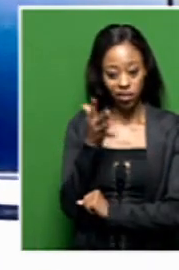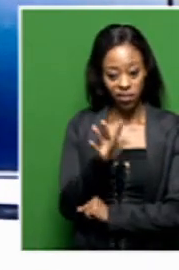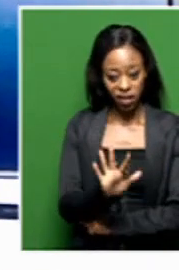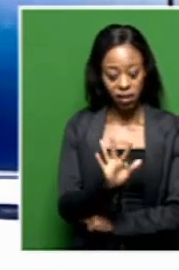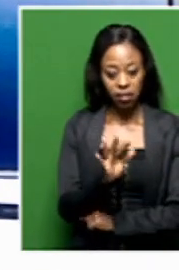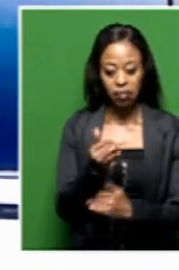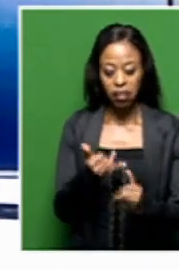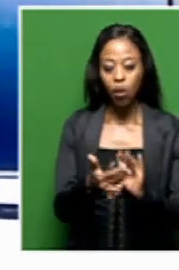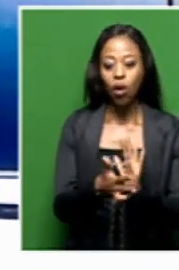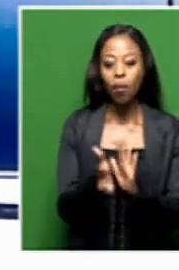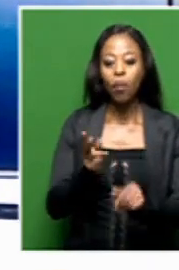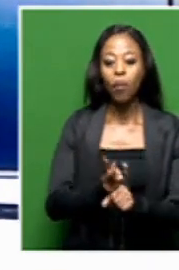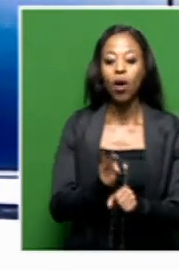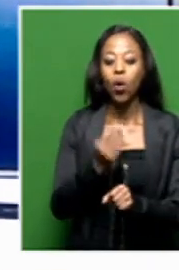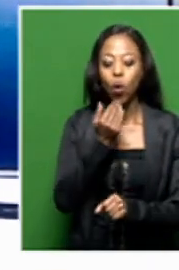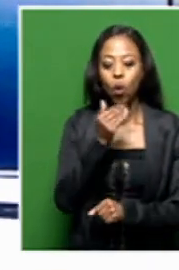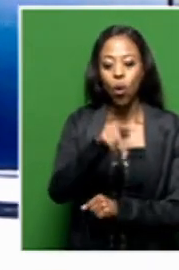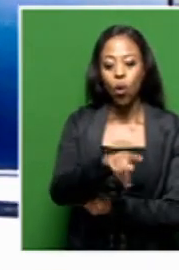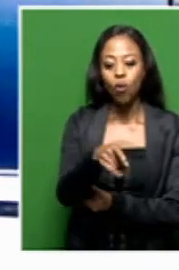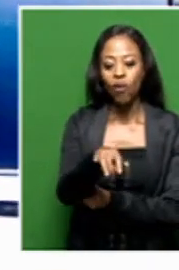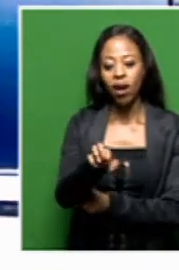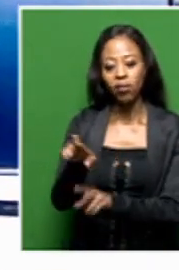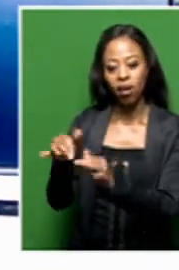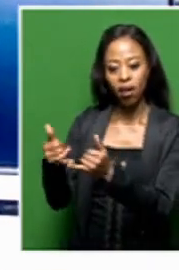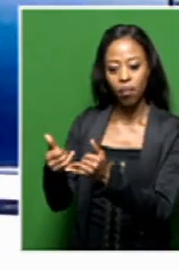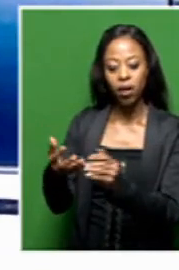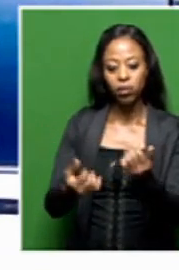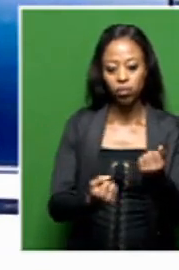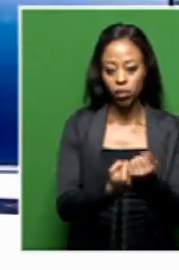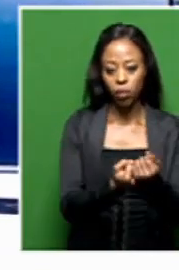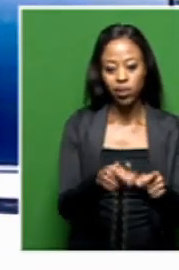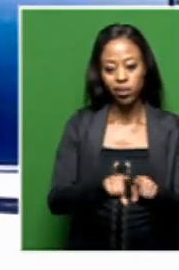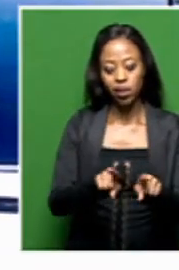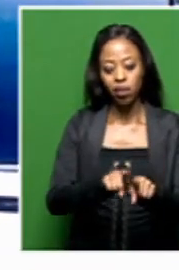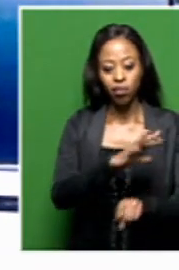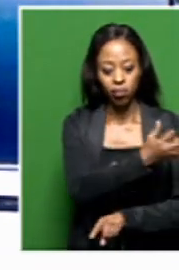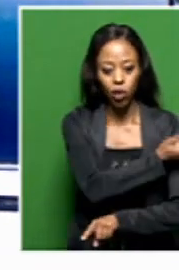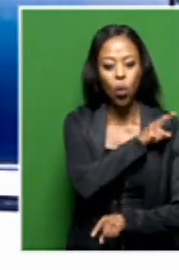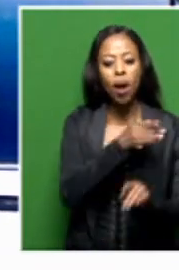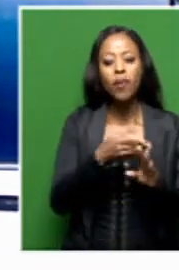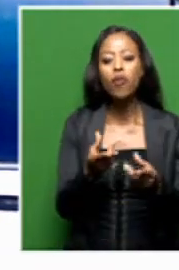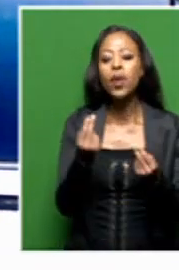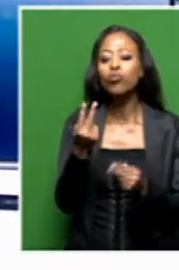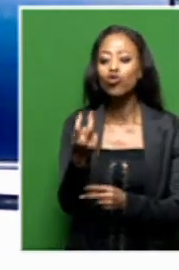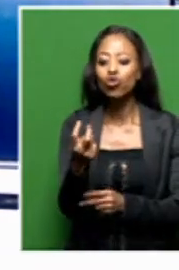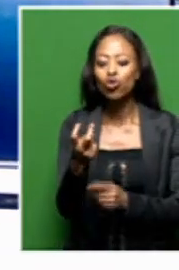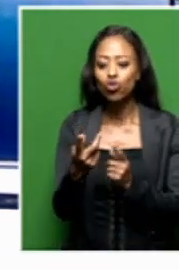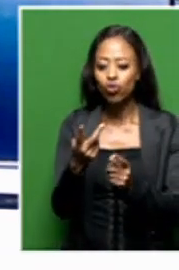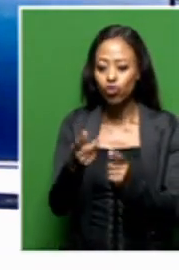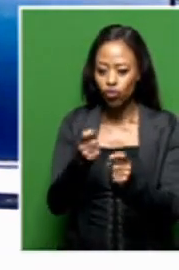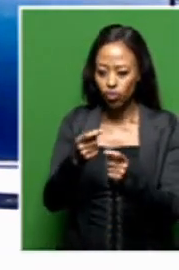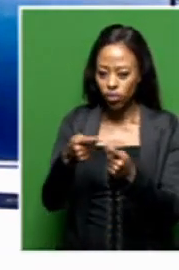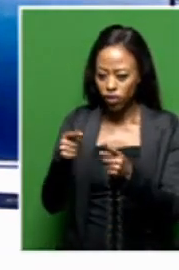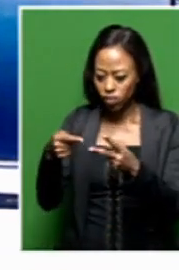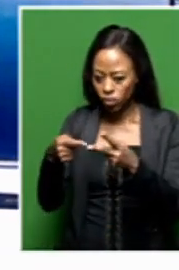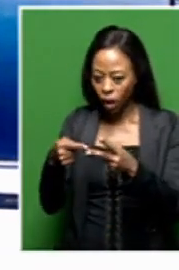follows the approval of the Pfizer vaccine as a booster shot for its 2 initial doses as well. So to explore this further and to just